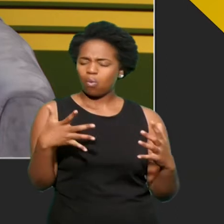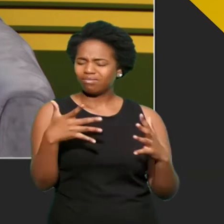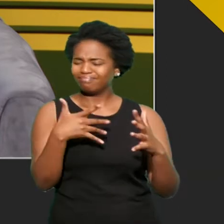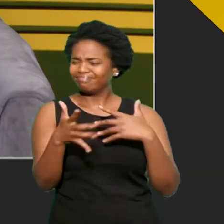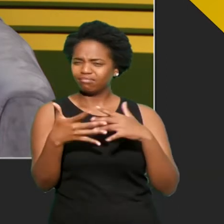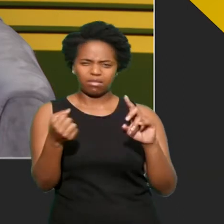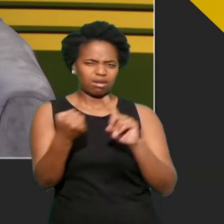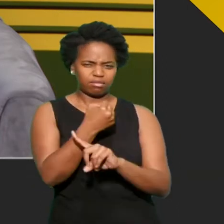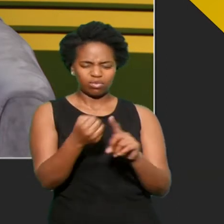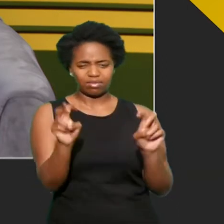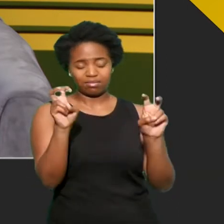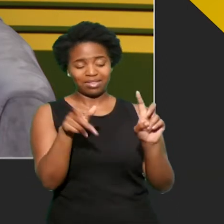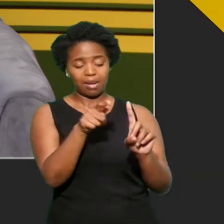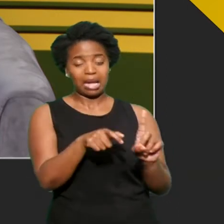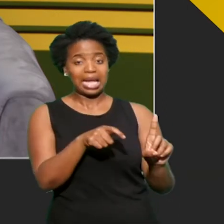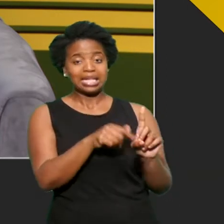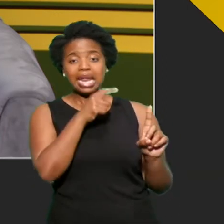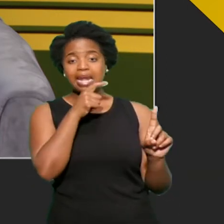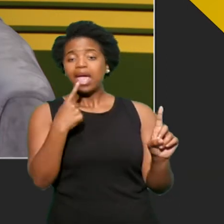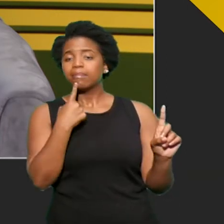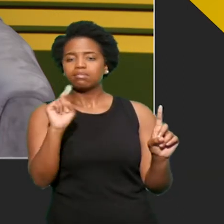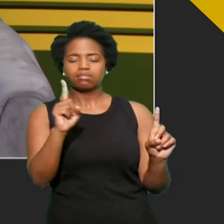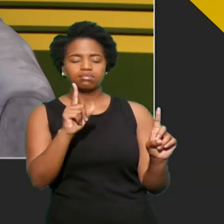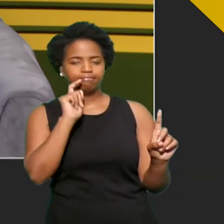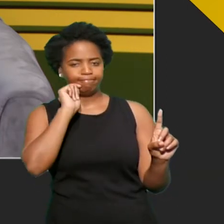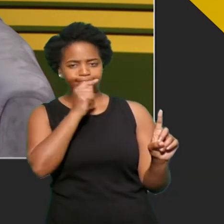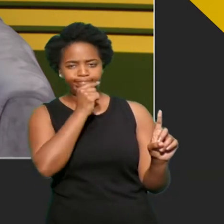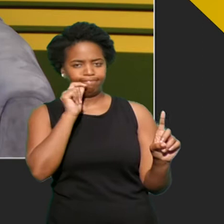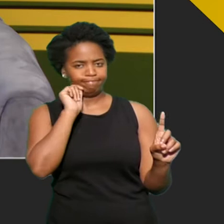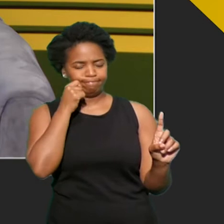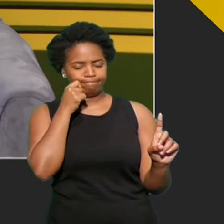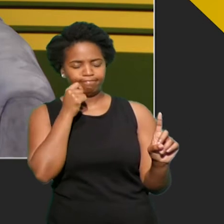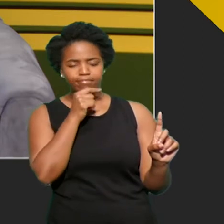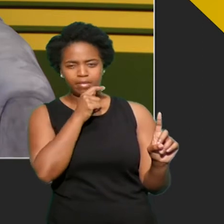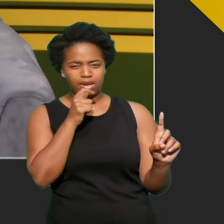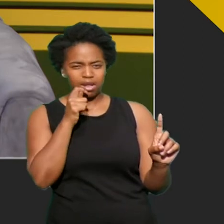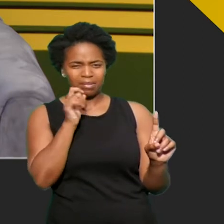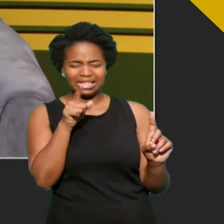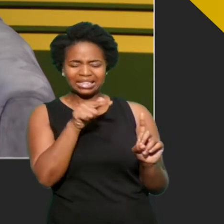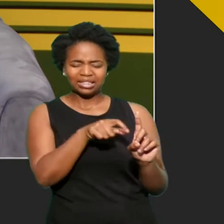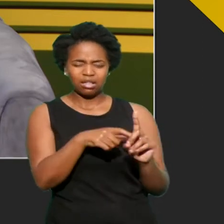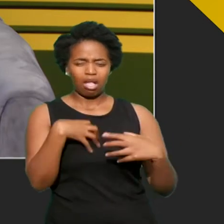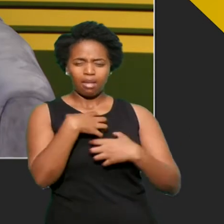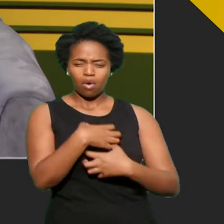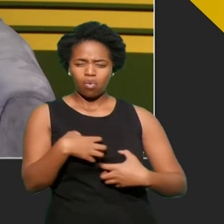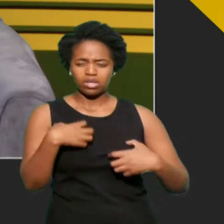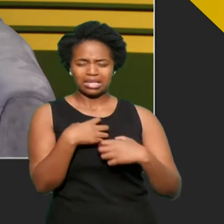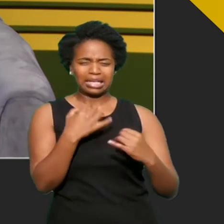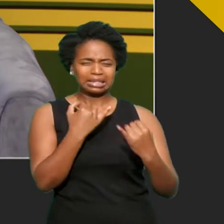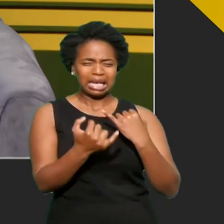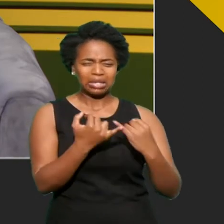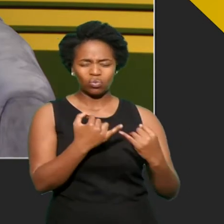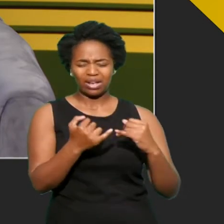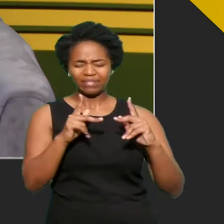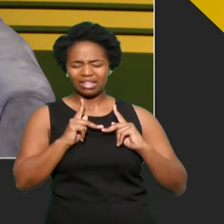But we are speaking to Anonymous on the phone. Anonymous, we like in a relationship, feeling abusive emotionally, sexually, physically, in